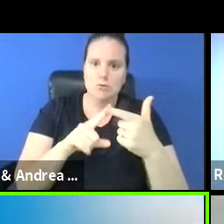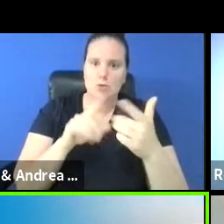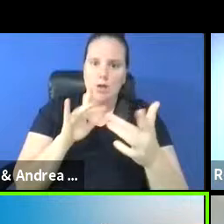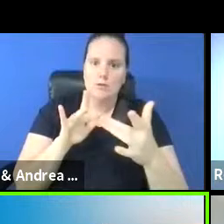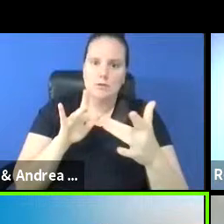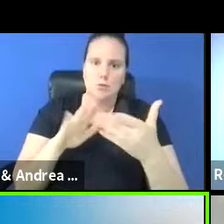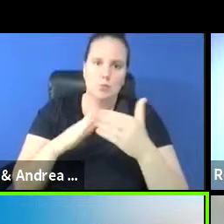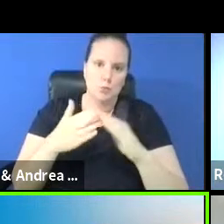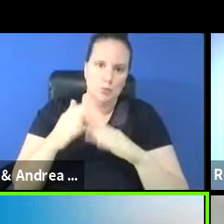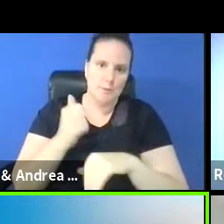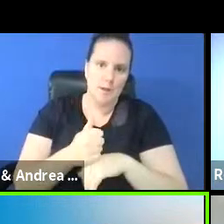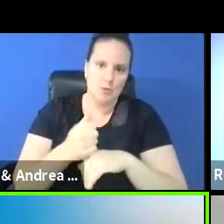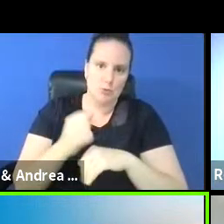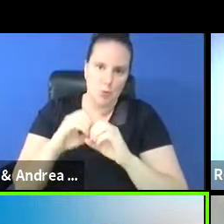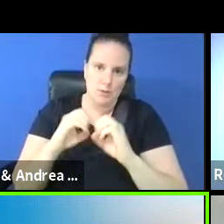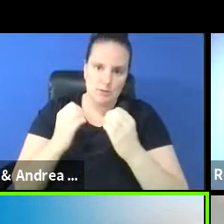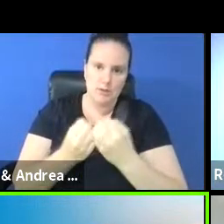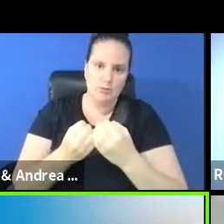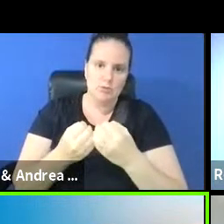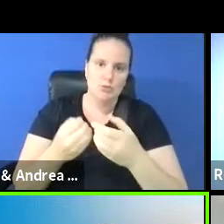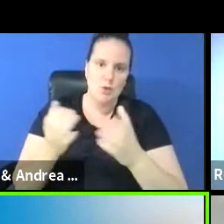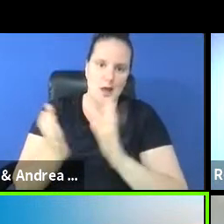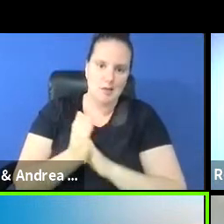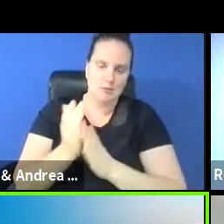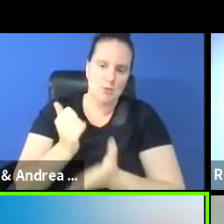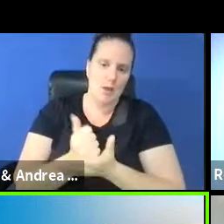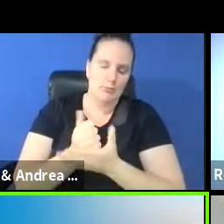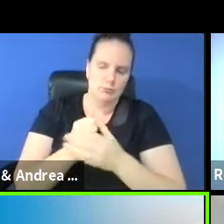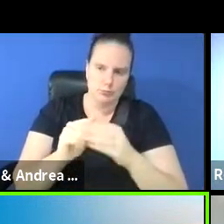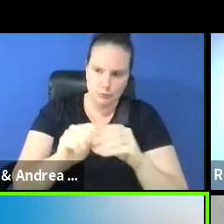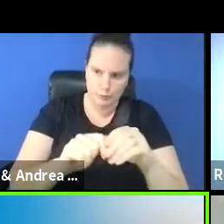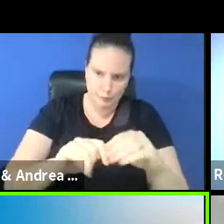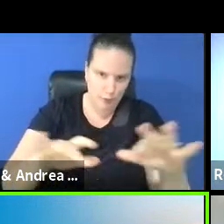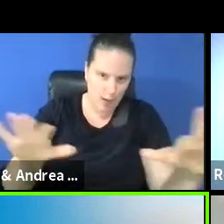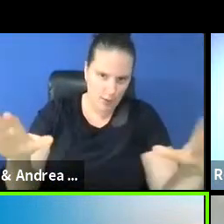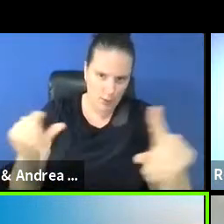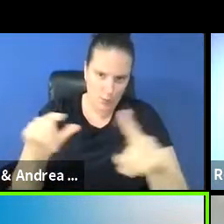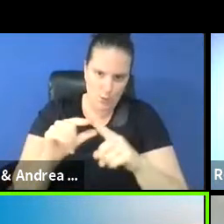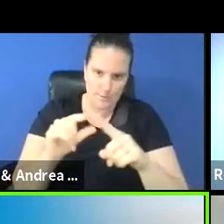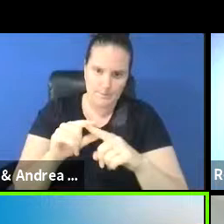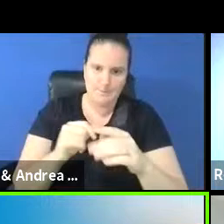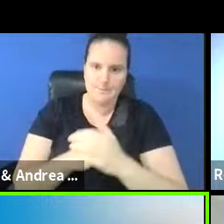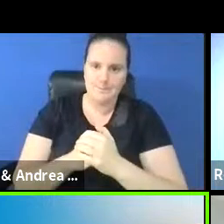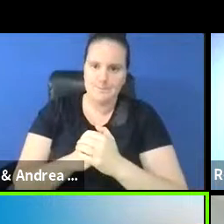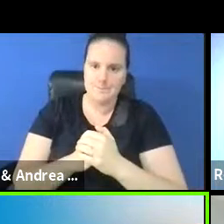our community-based organizations to ask them to help us spread the word. And we have